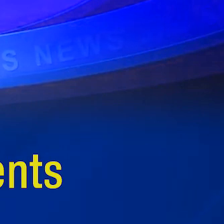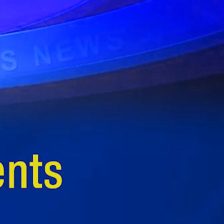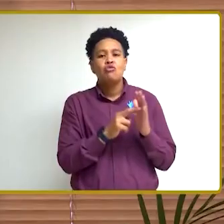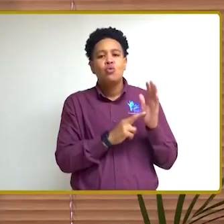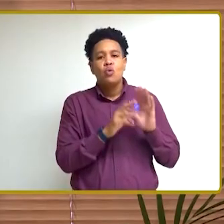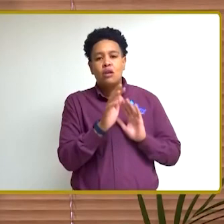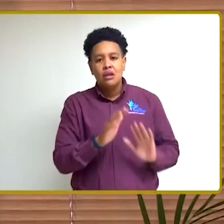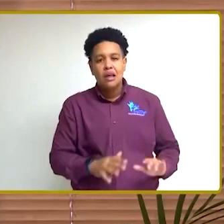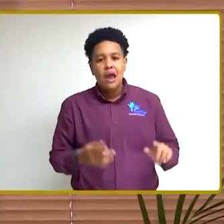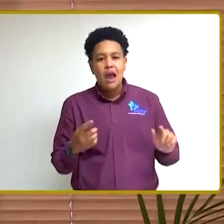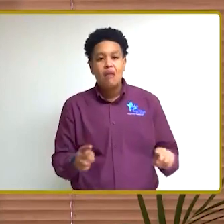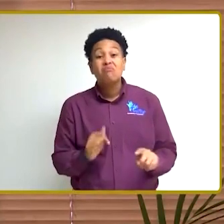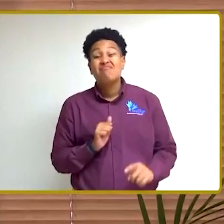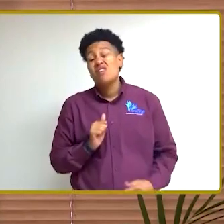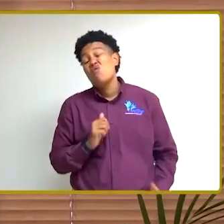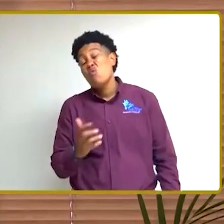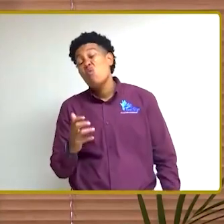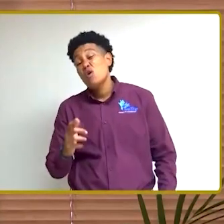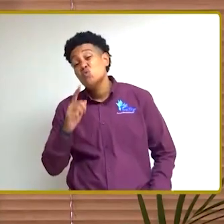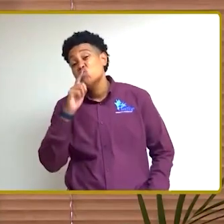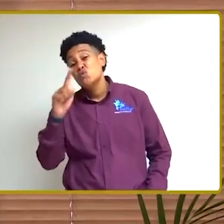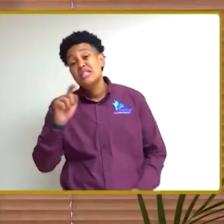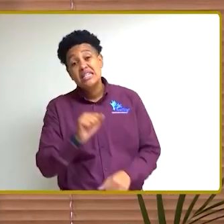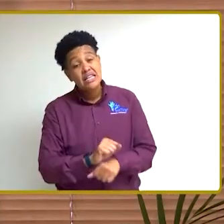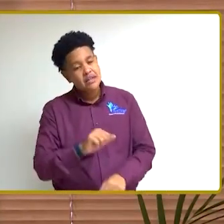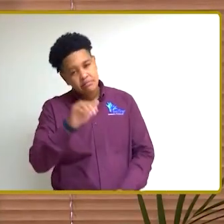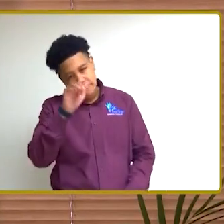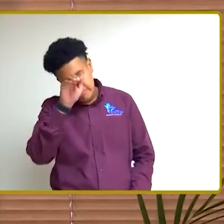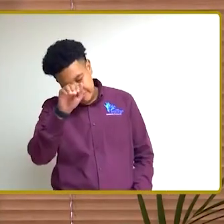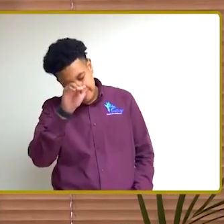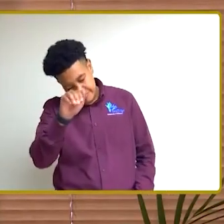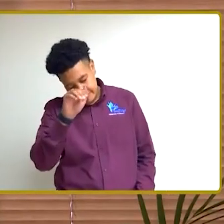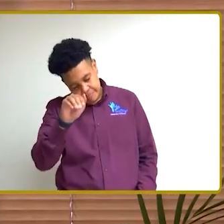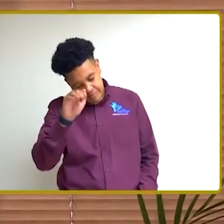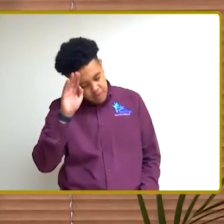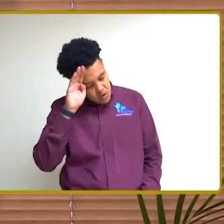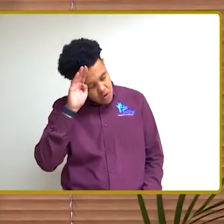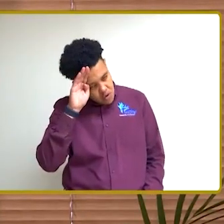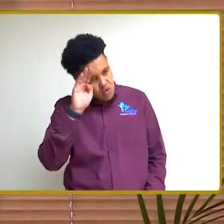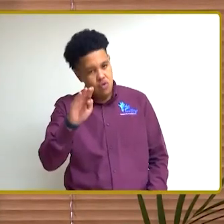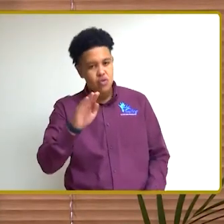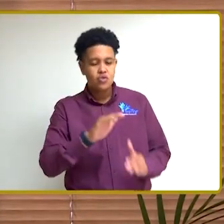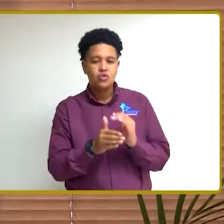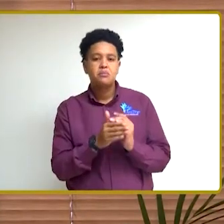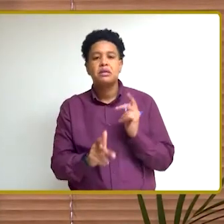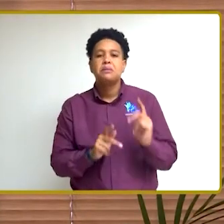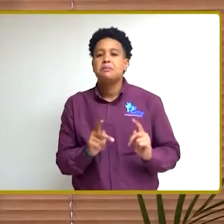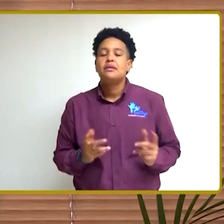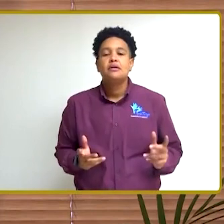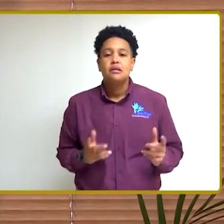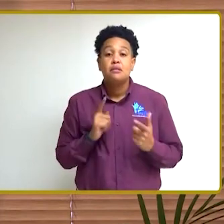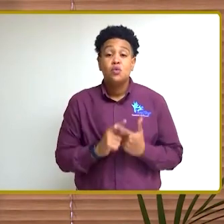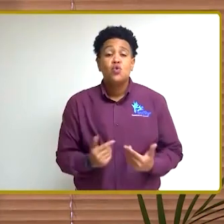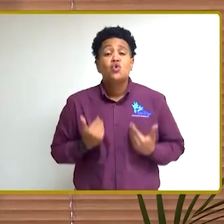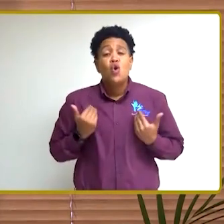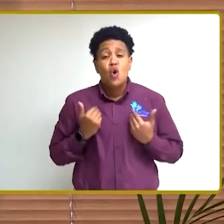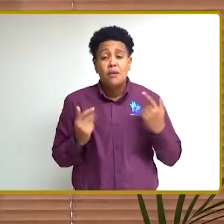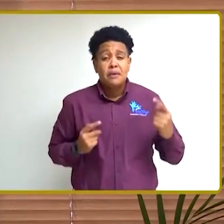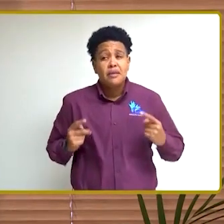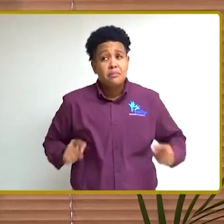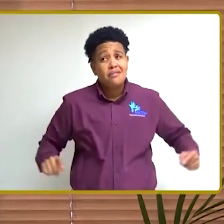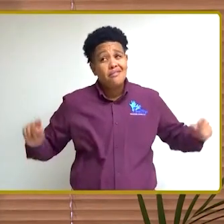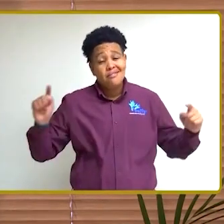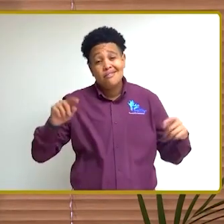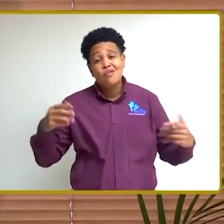Minister Tufton says other vaccination blitz sites are being planned for the Montego Bay Convention Center in St. James and the Bahia